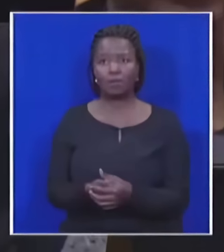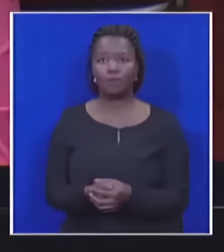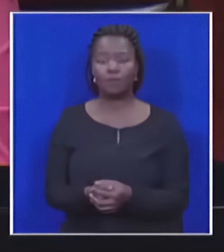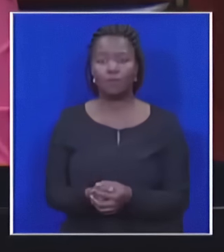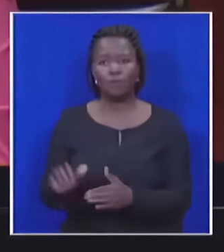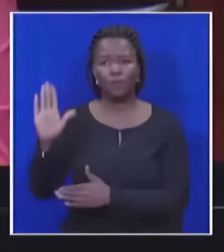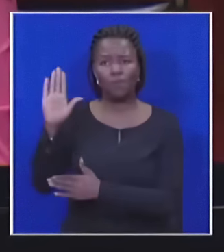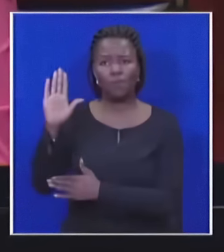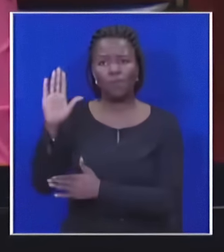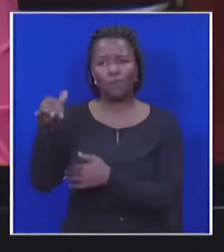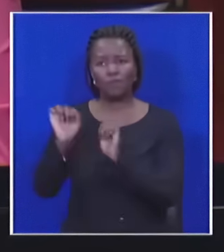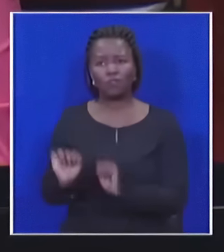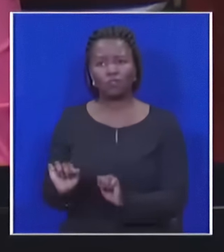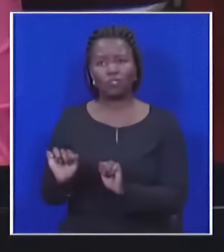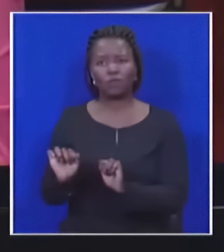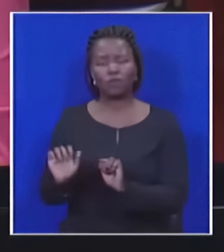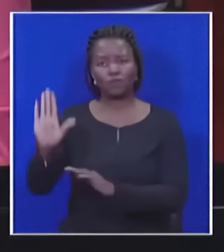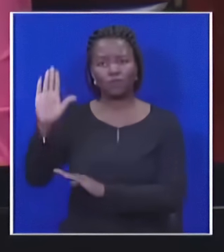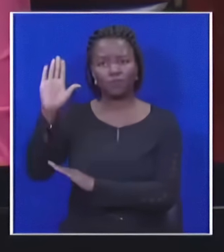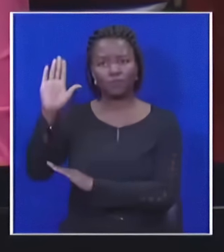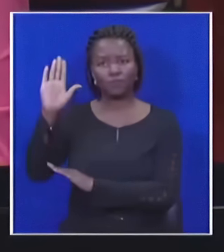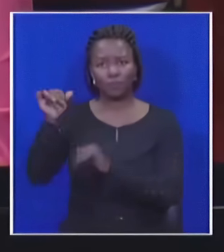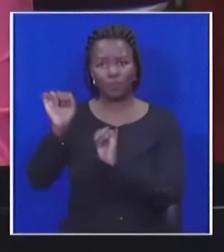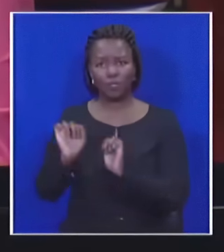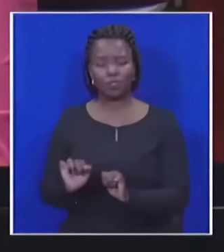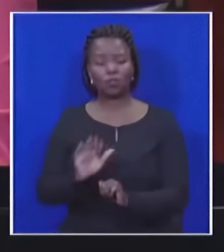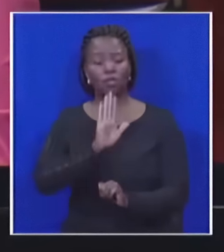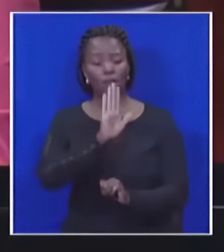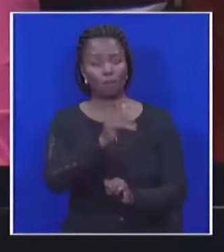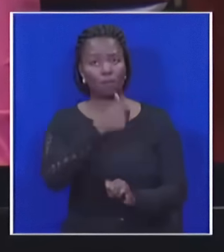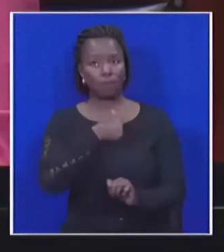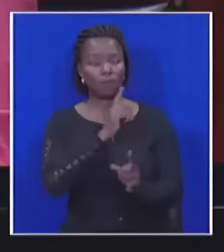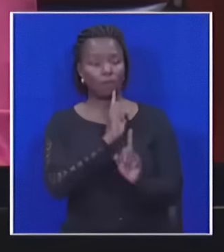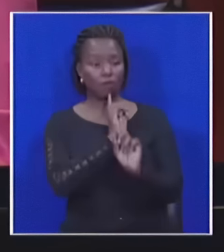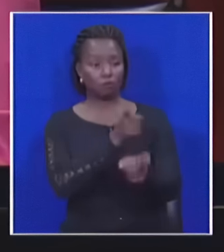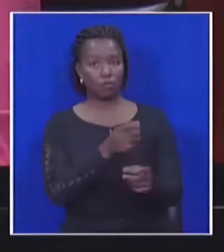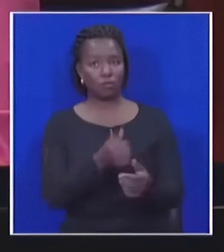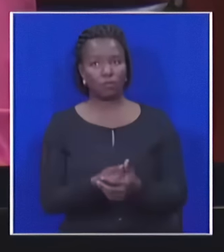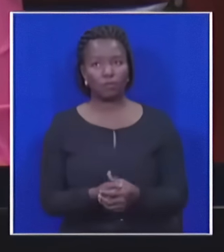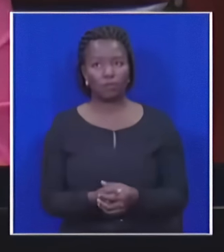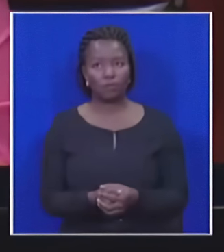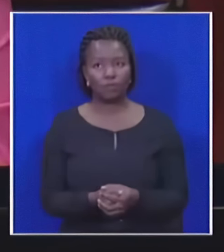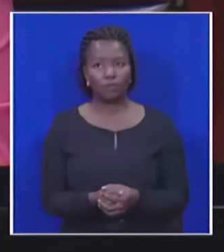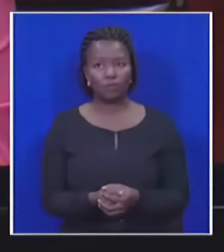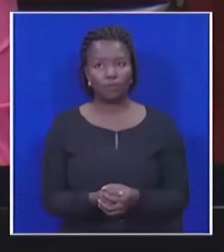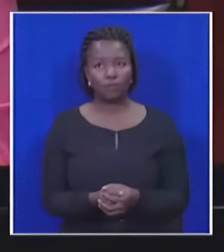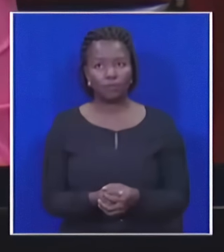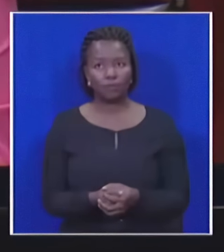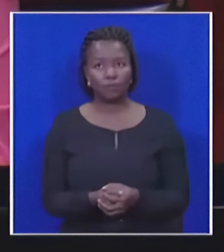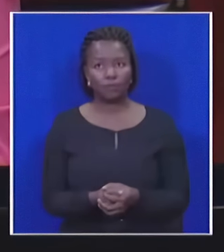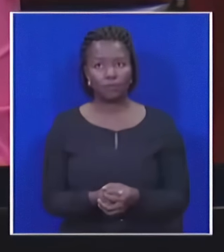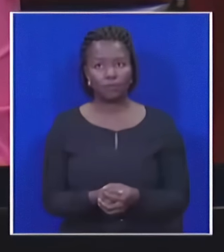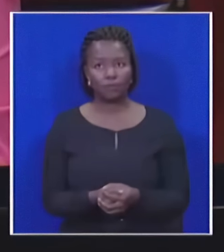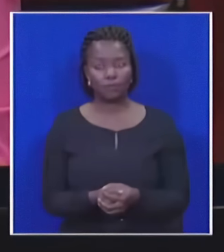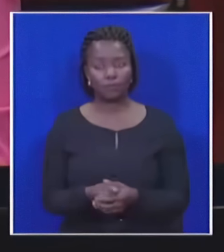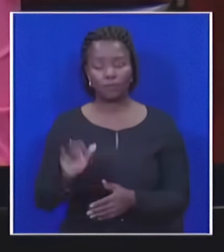Chair. Honorable members, Order, wait, Chair. let me respond. I'll come to you. Please recognize me. Okay. Oh, you're still waiting.